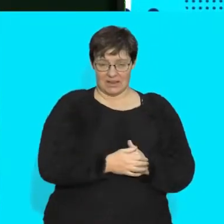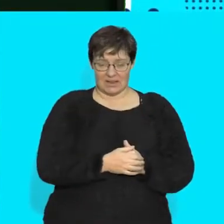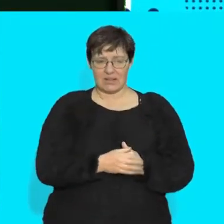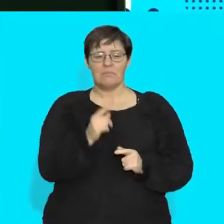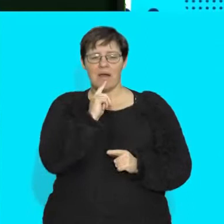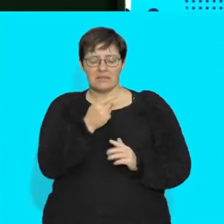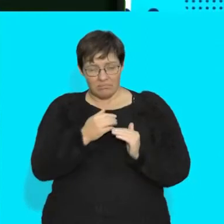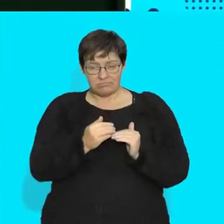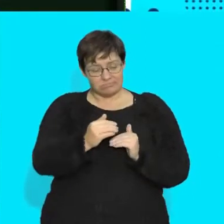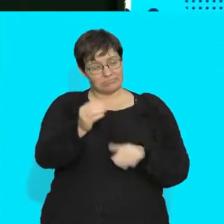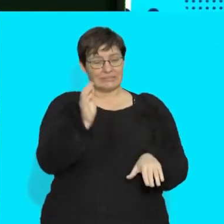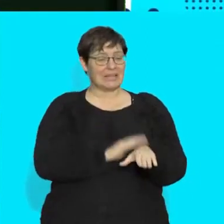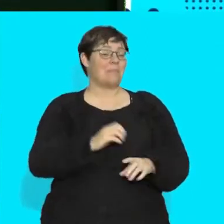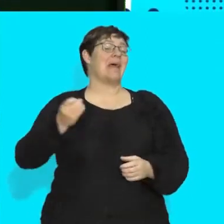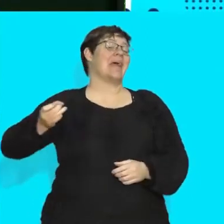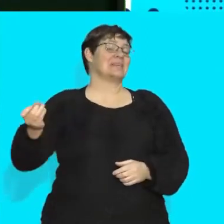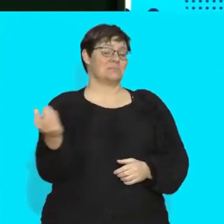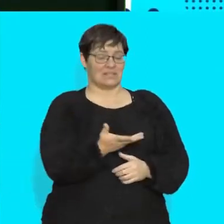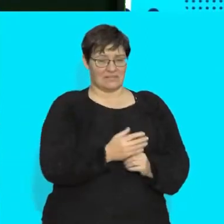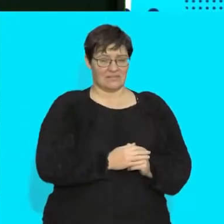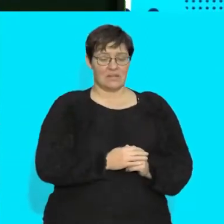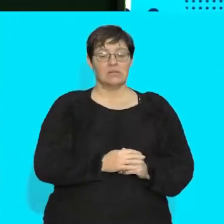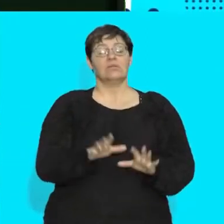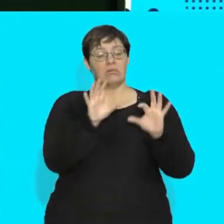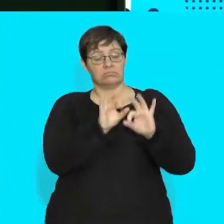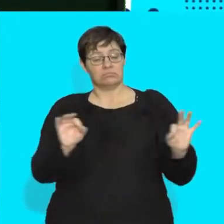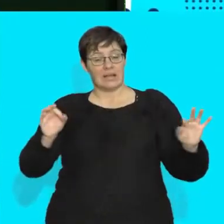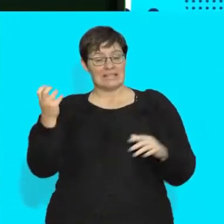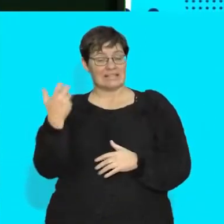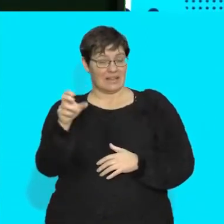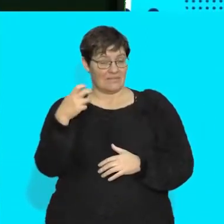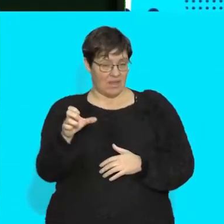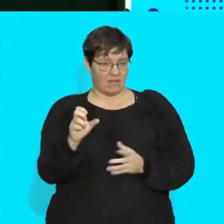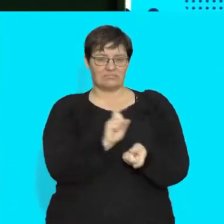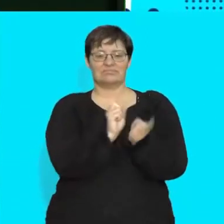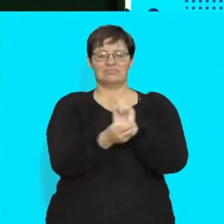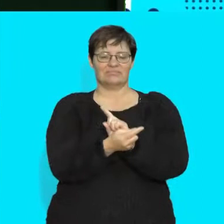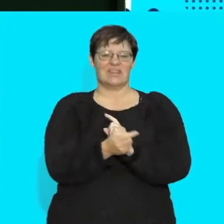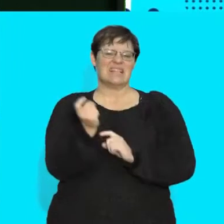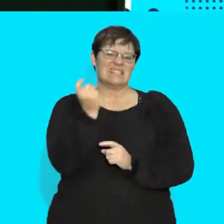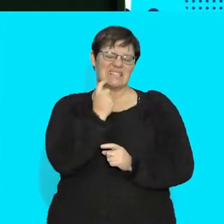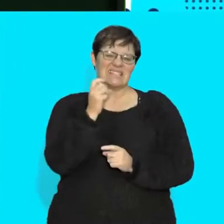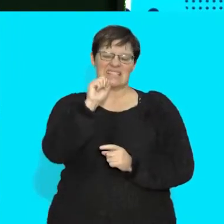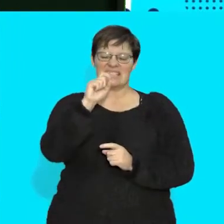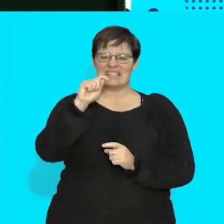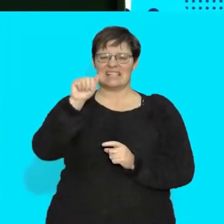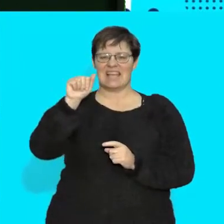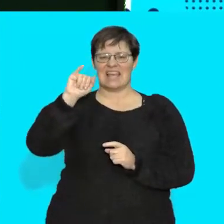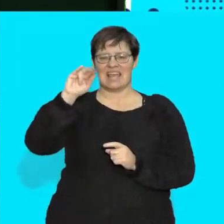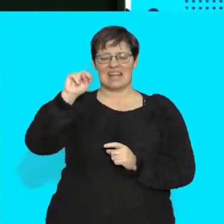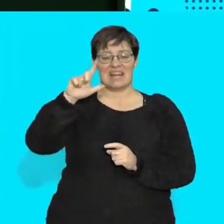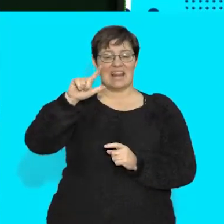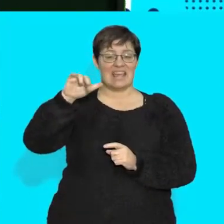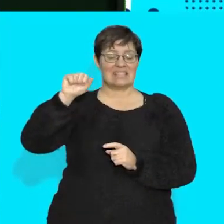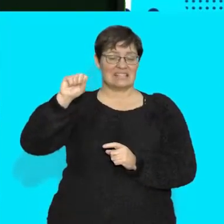and more expensive. And so we've replaced pure silver with stainless steel, or sometimes, in some